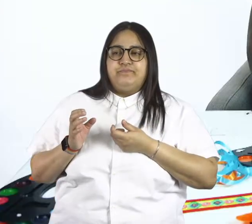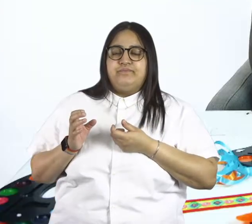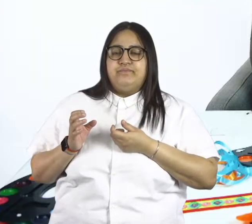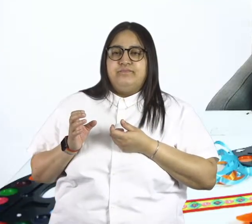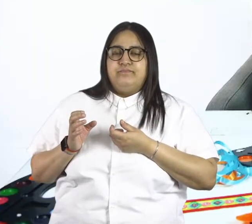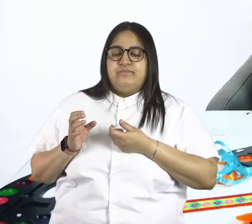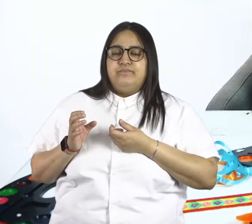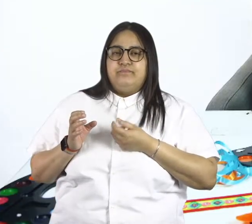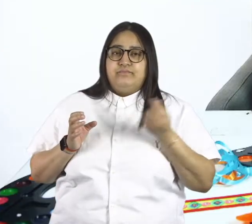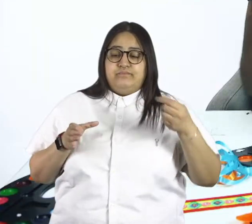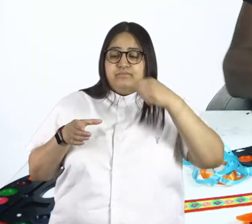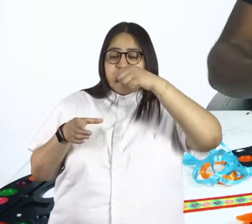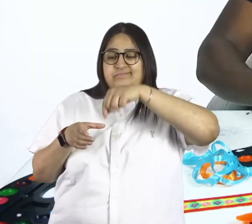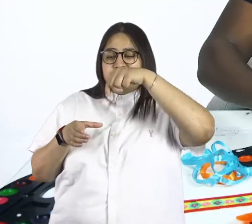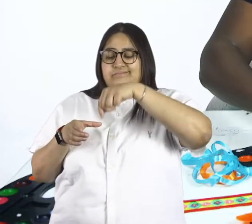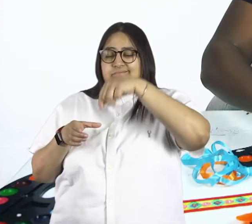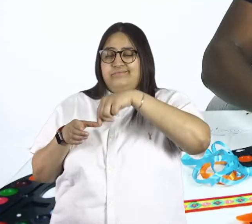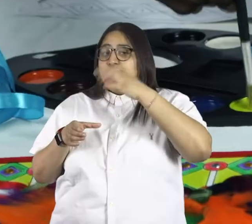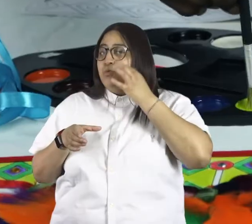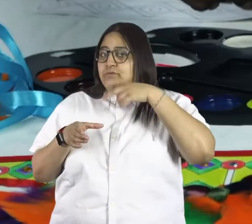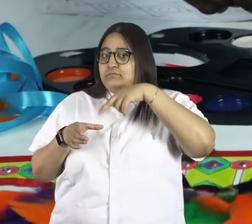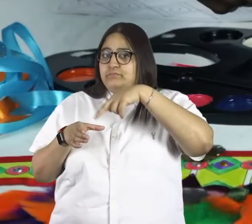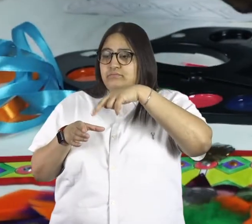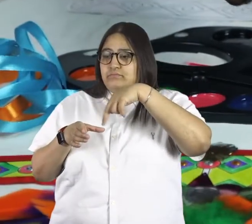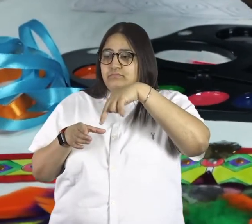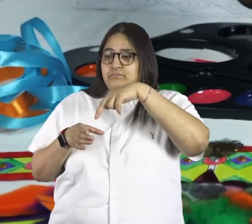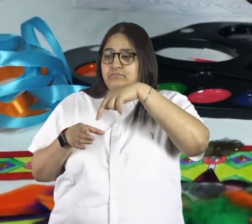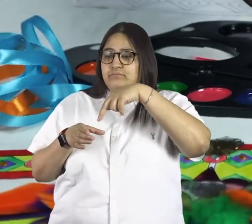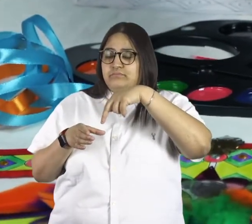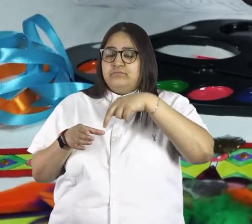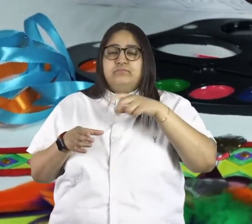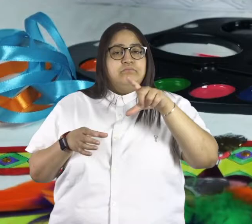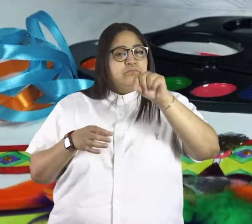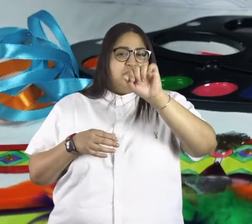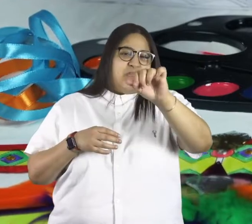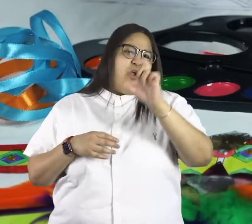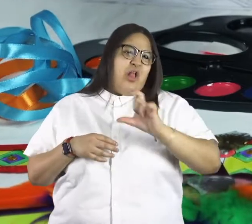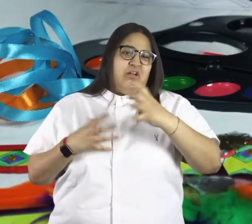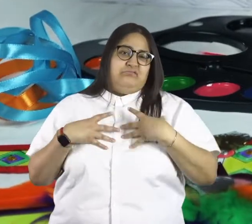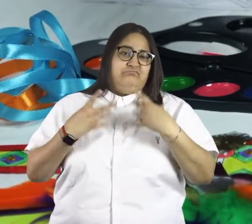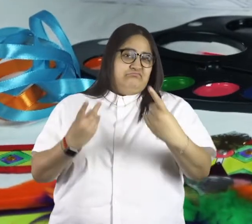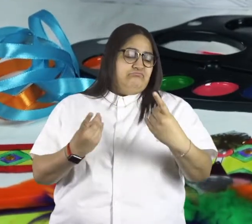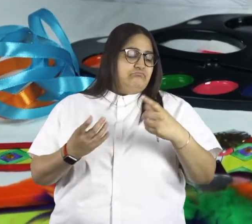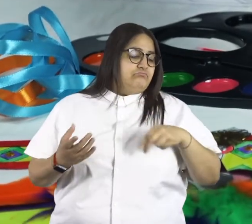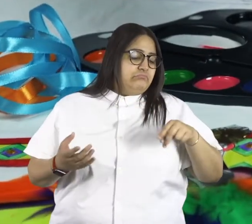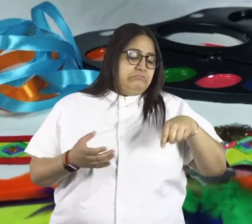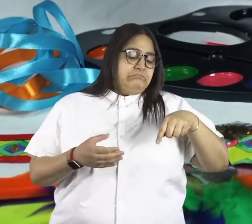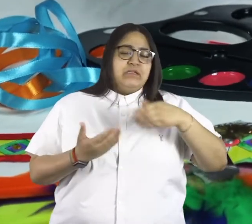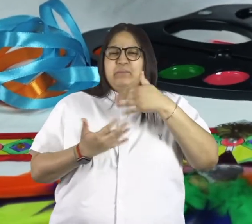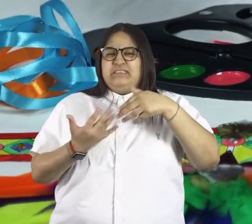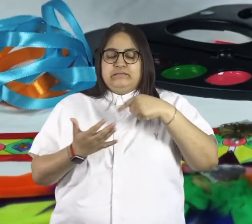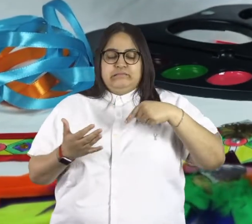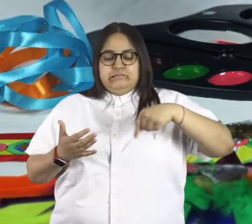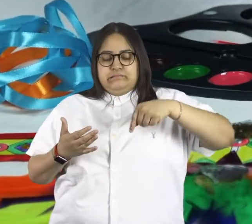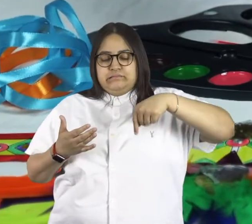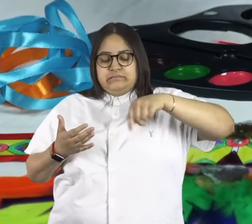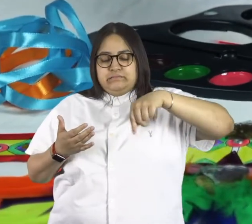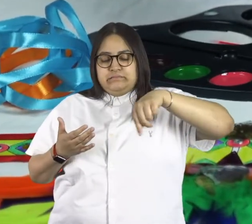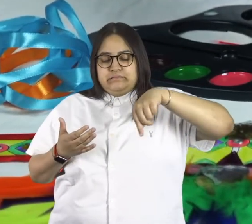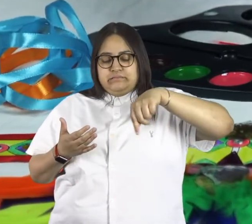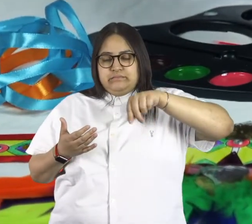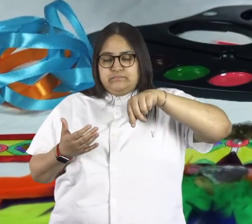dip it into some water, put into your desired color, and literally just mix around until